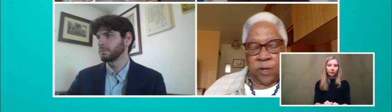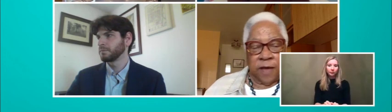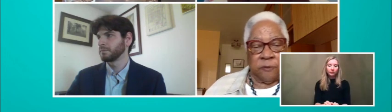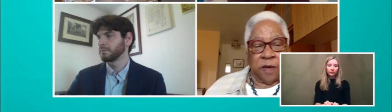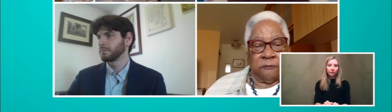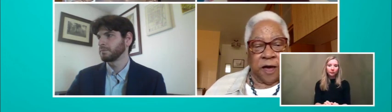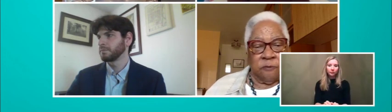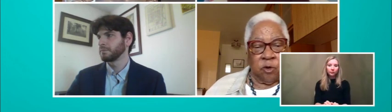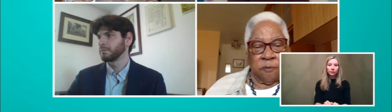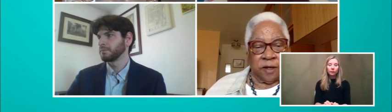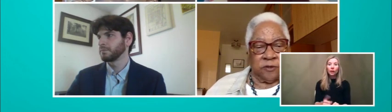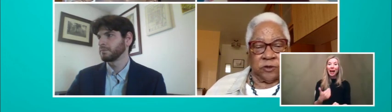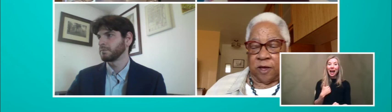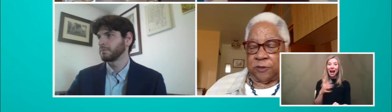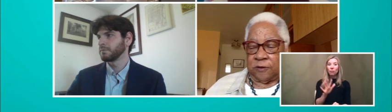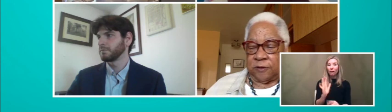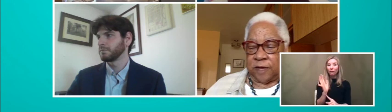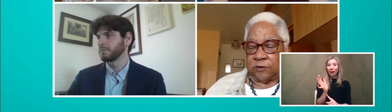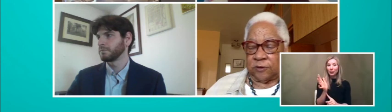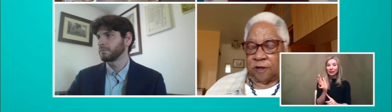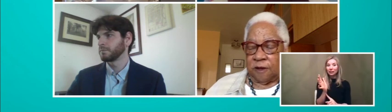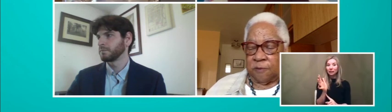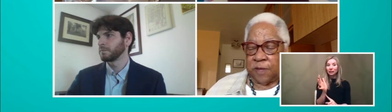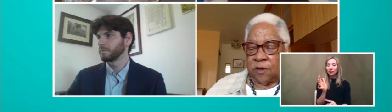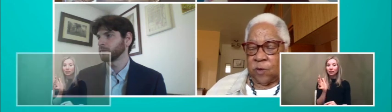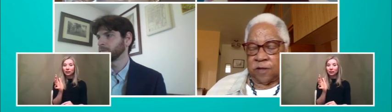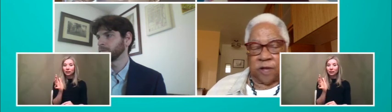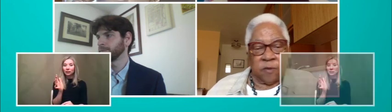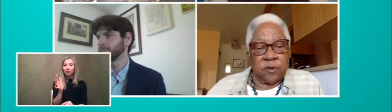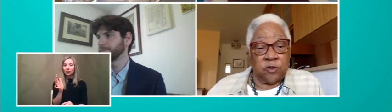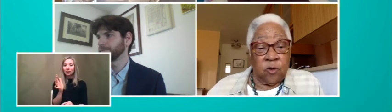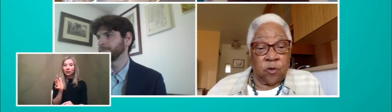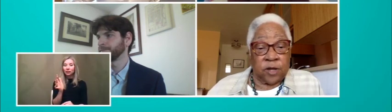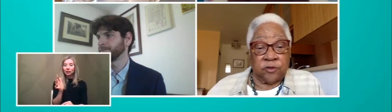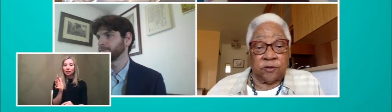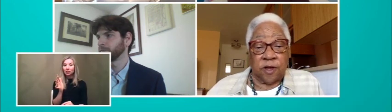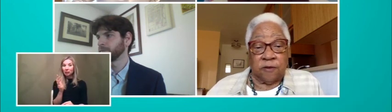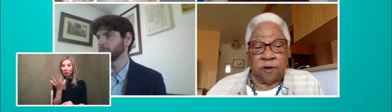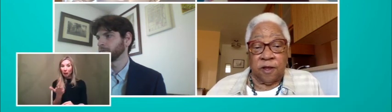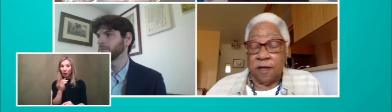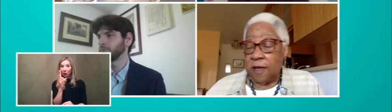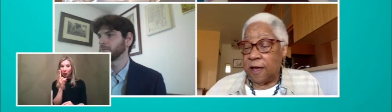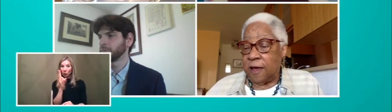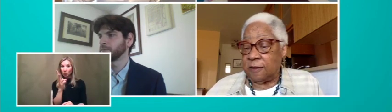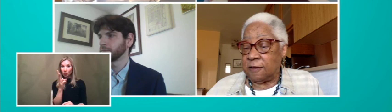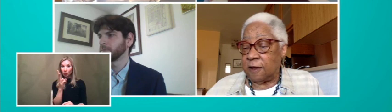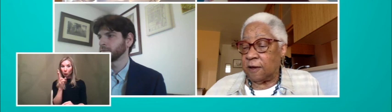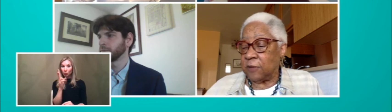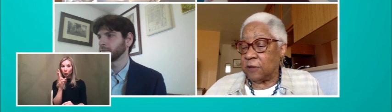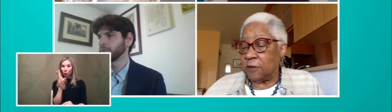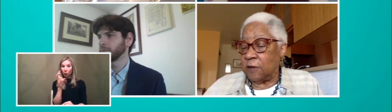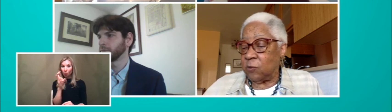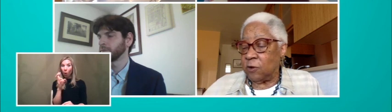we have about five more minutes so i think that that's um we can take maybe two more questions henry and